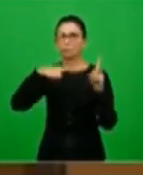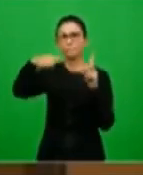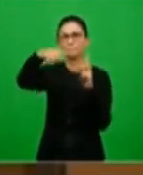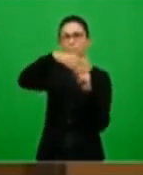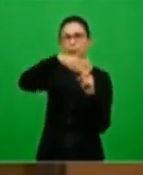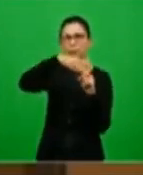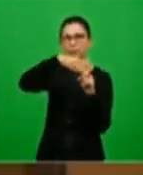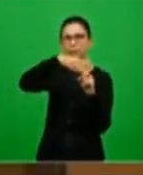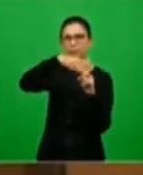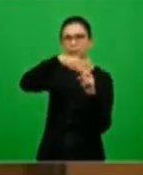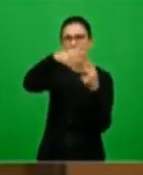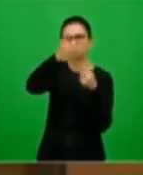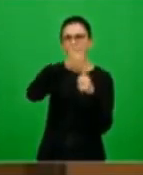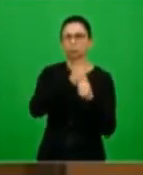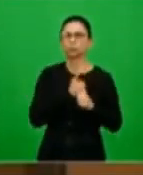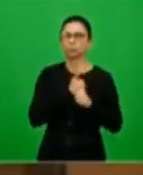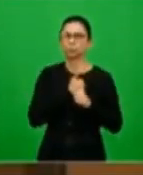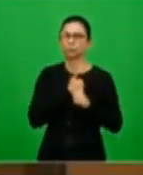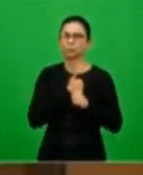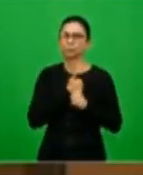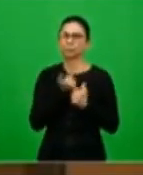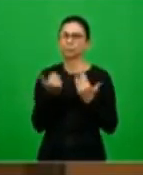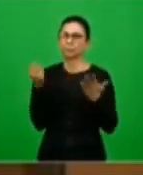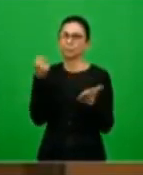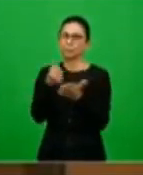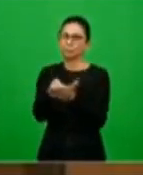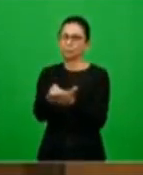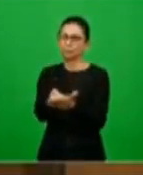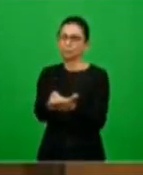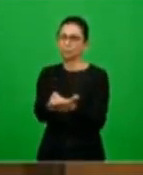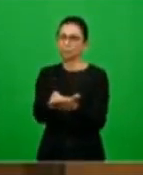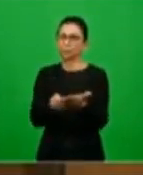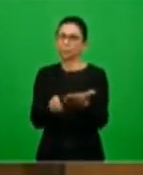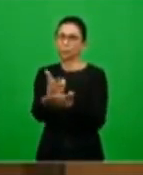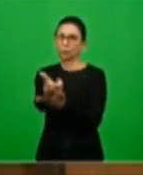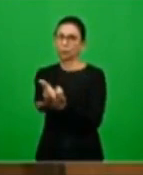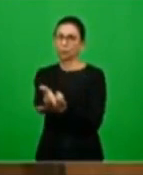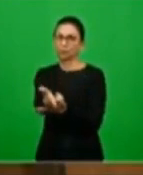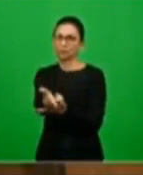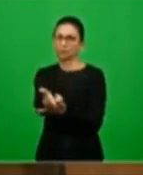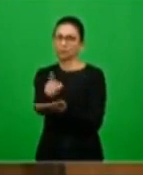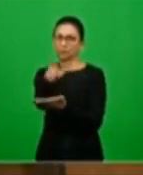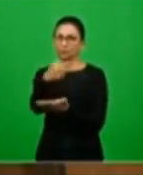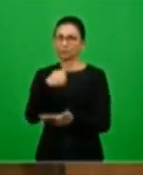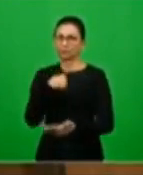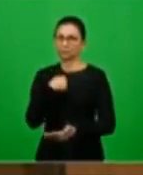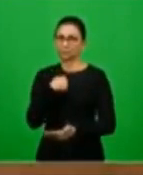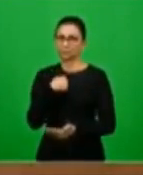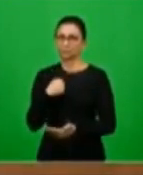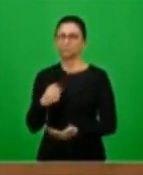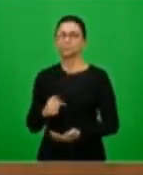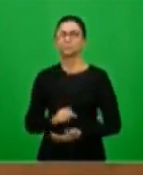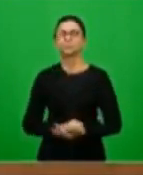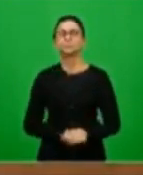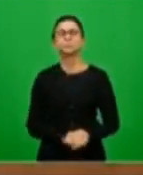he spontaneously paid for our death. So let us continue.